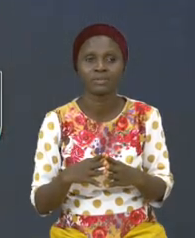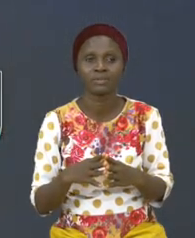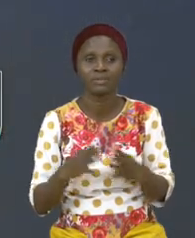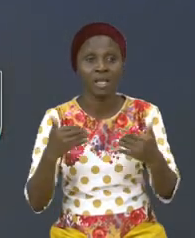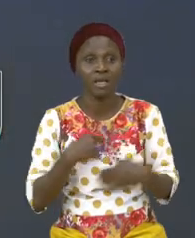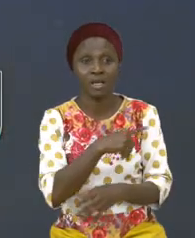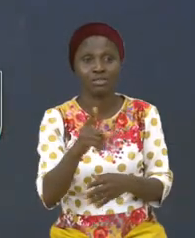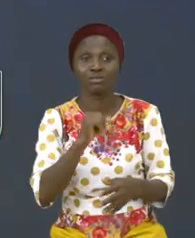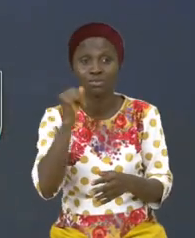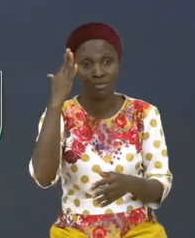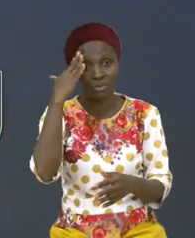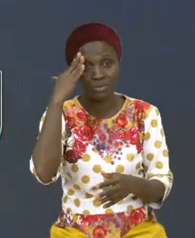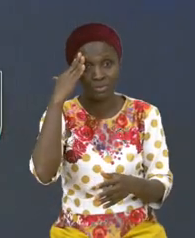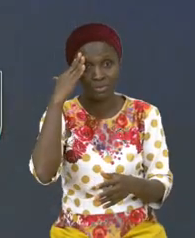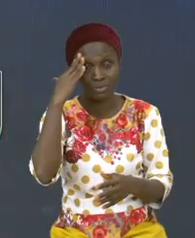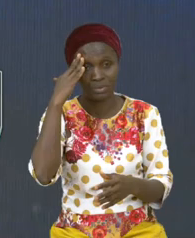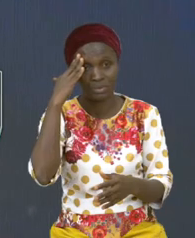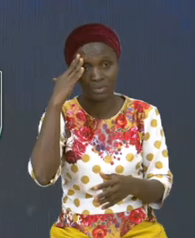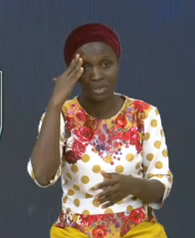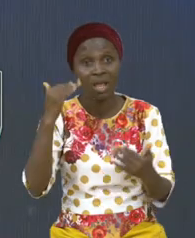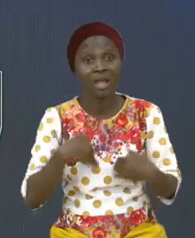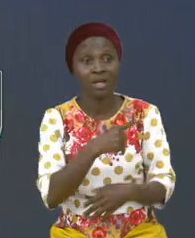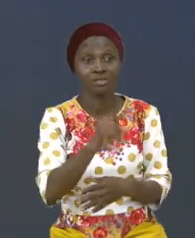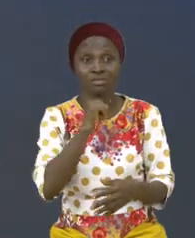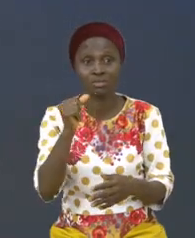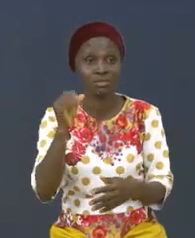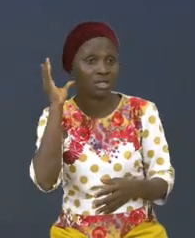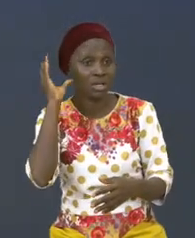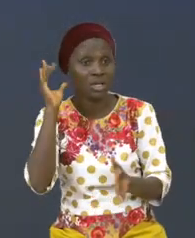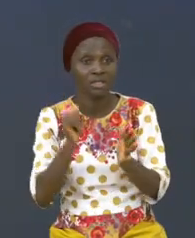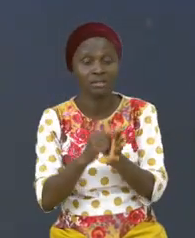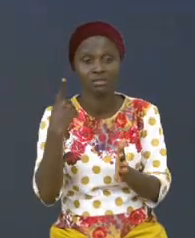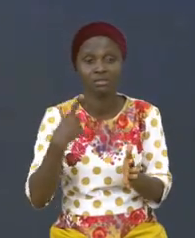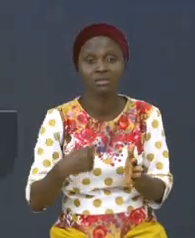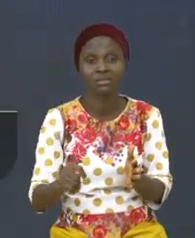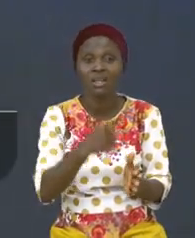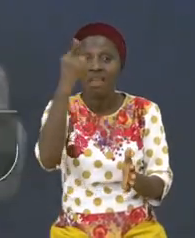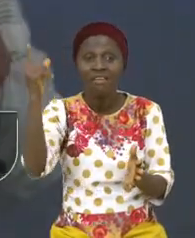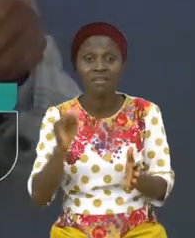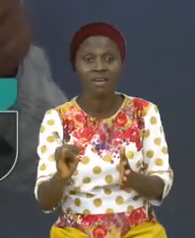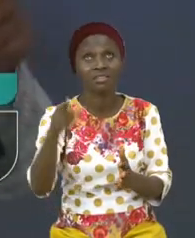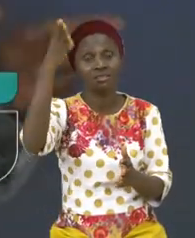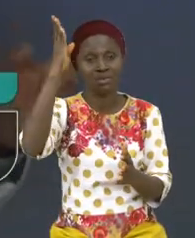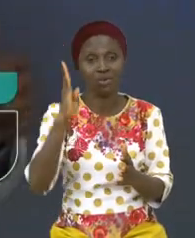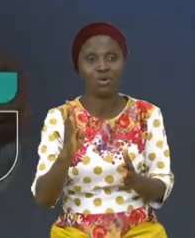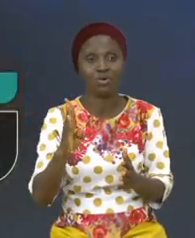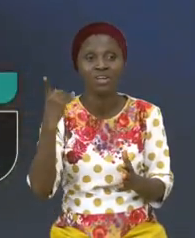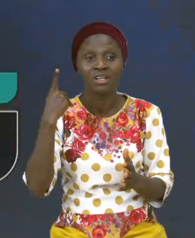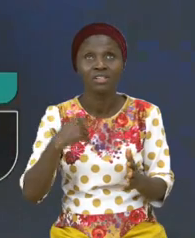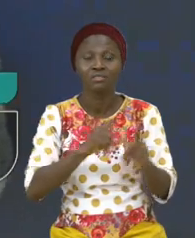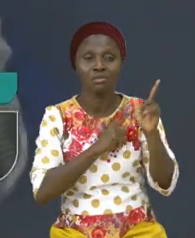28. Hast thou not known? Hast thou not heard? That the everlasting